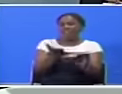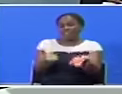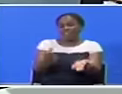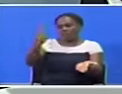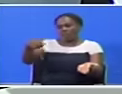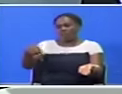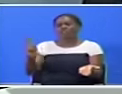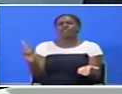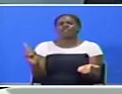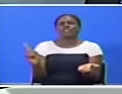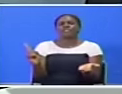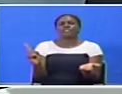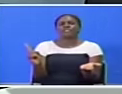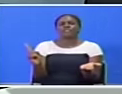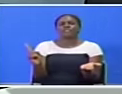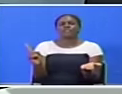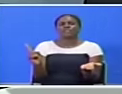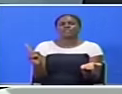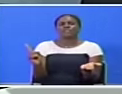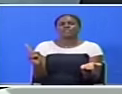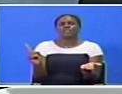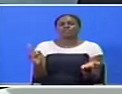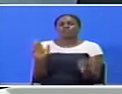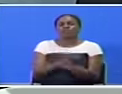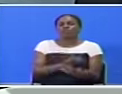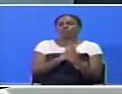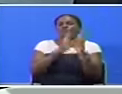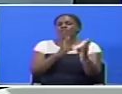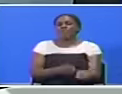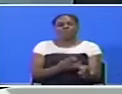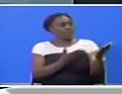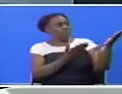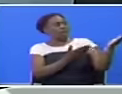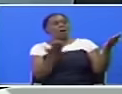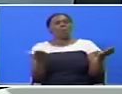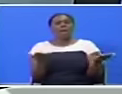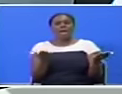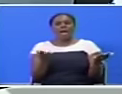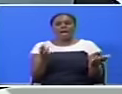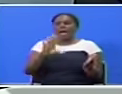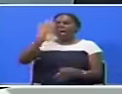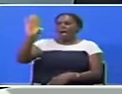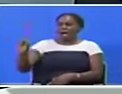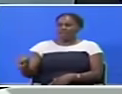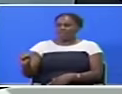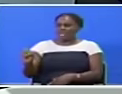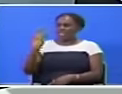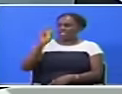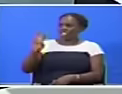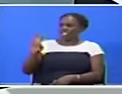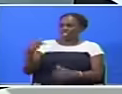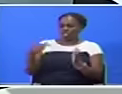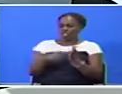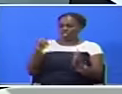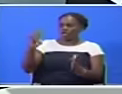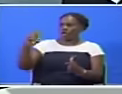correct. Okay, all right. So that's our fact check for today. And a full report of this is on africacheck.org. Mm. And this is not